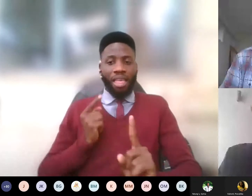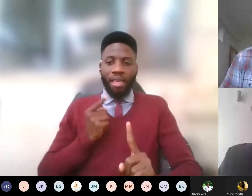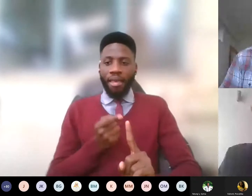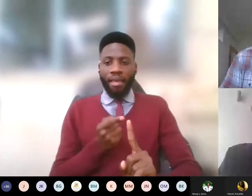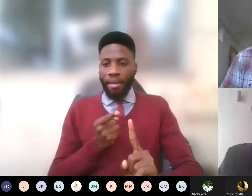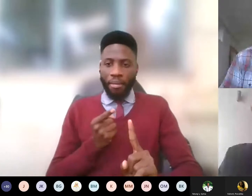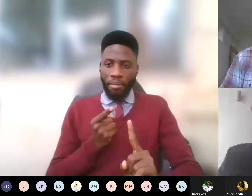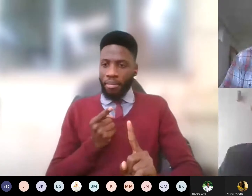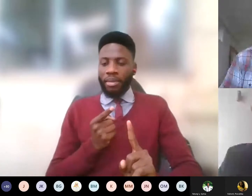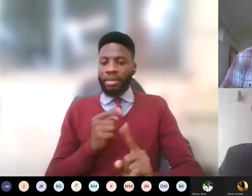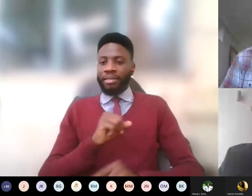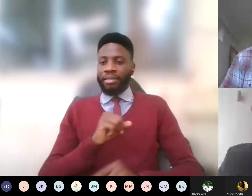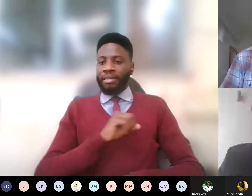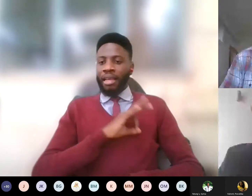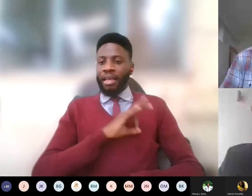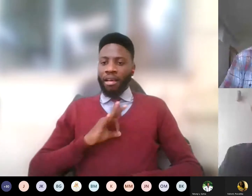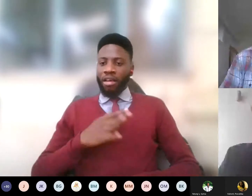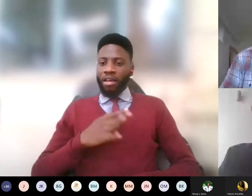topic.